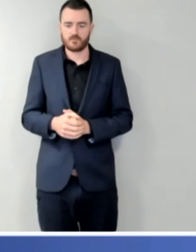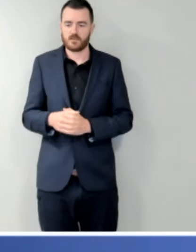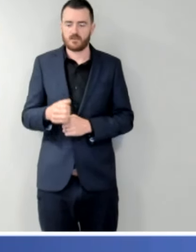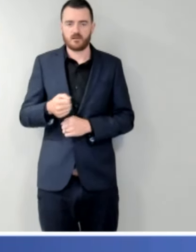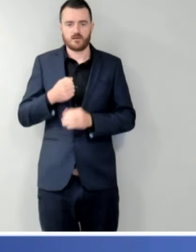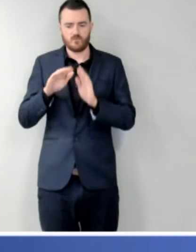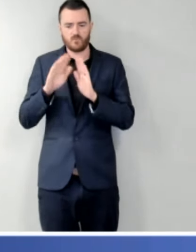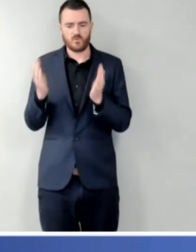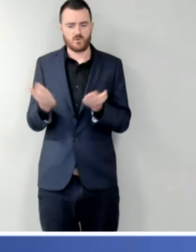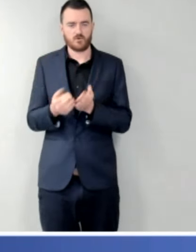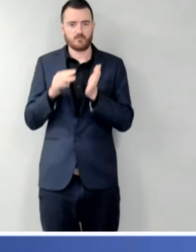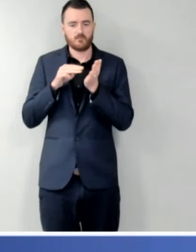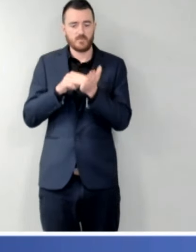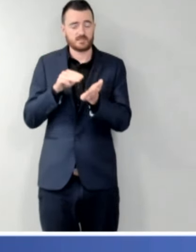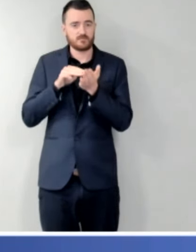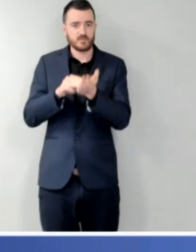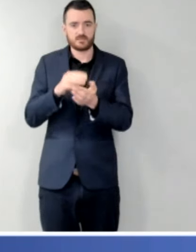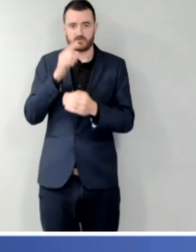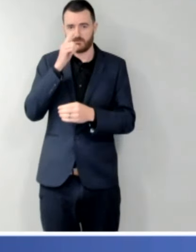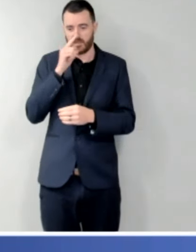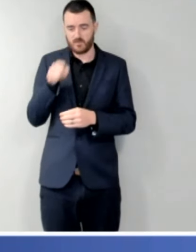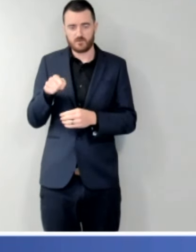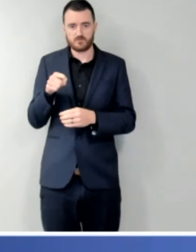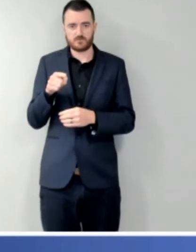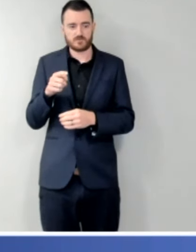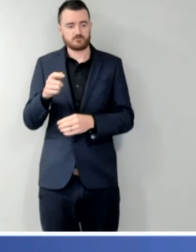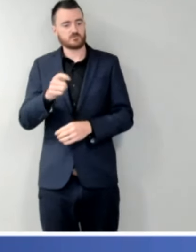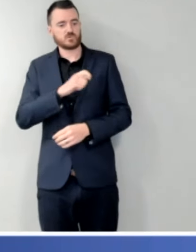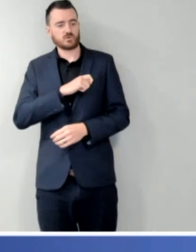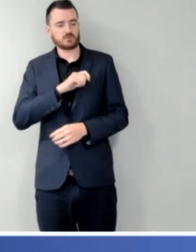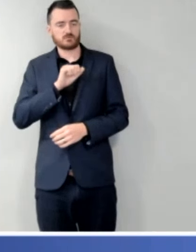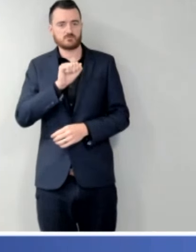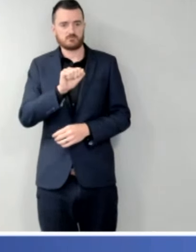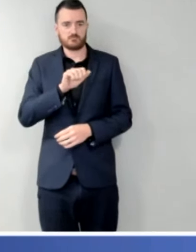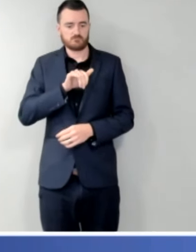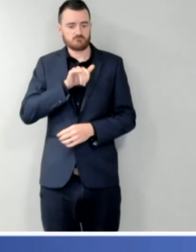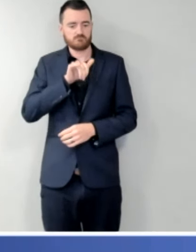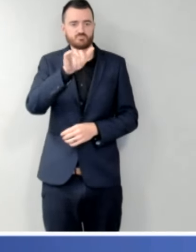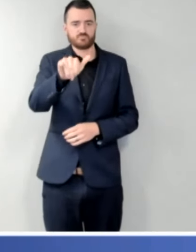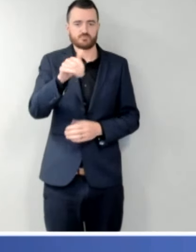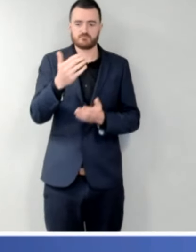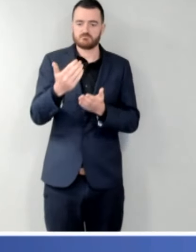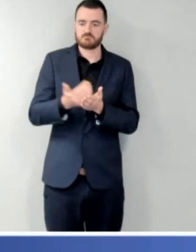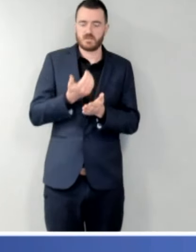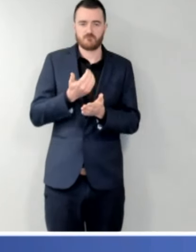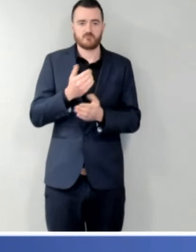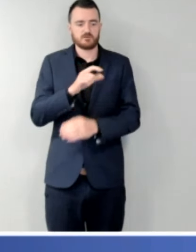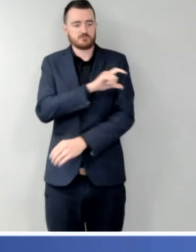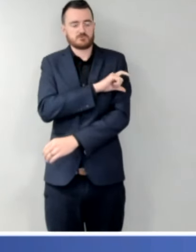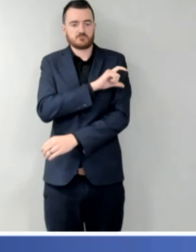people, as a matter of course, put their faith in the safety and security of civil